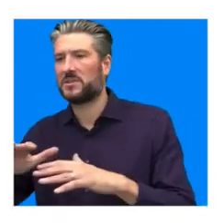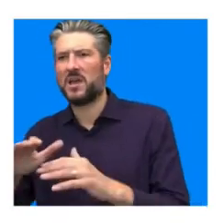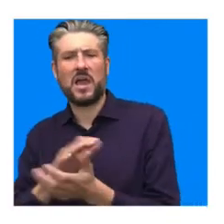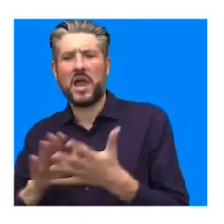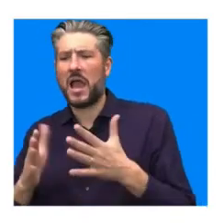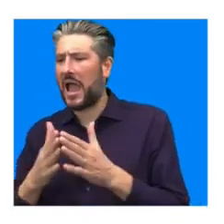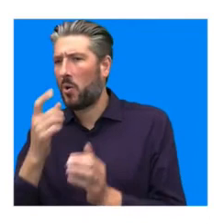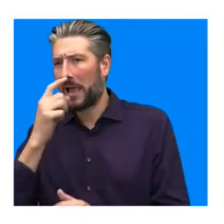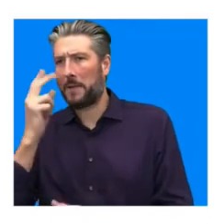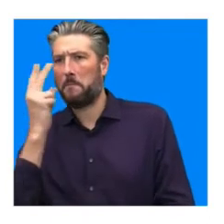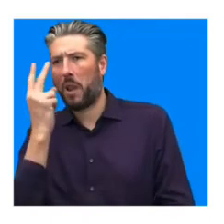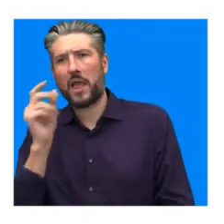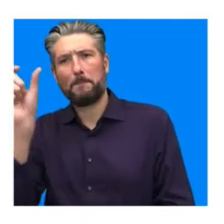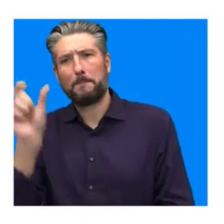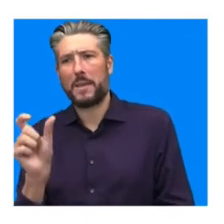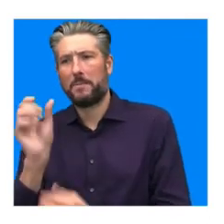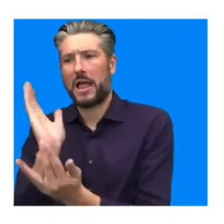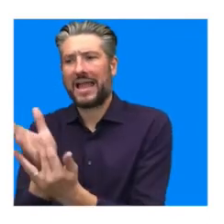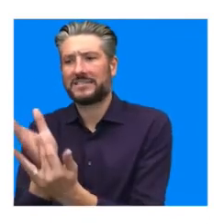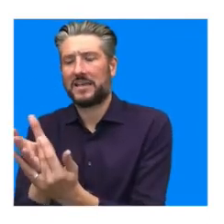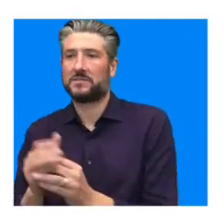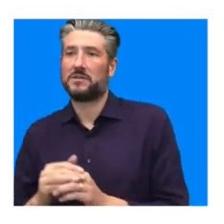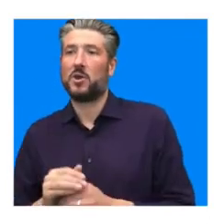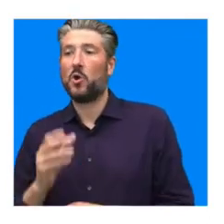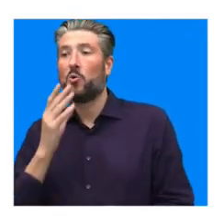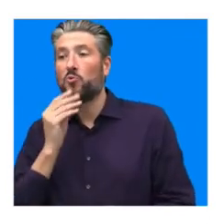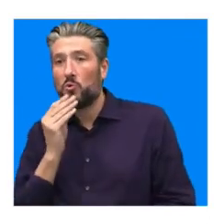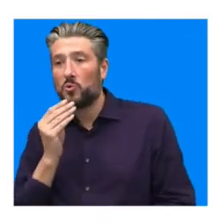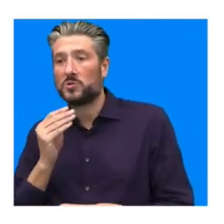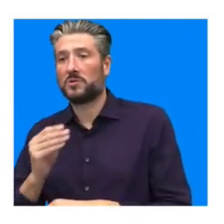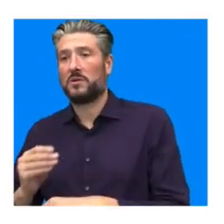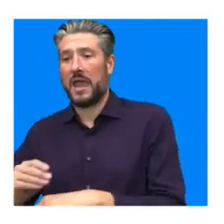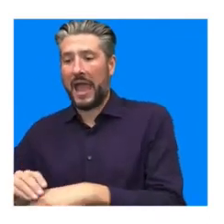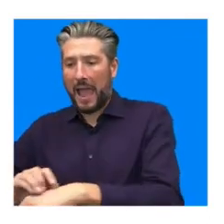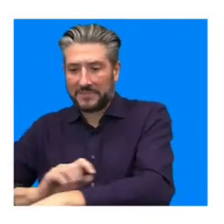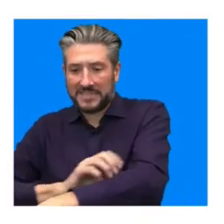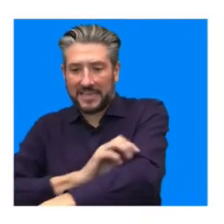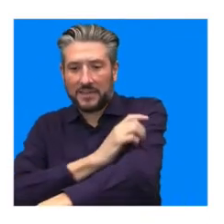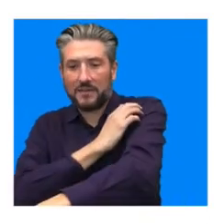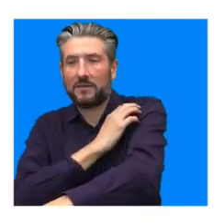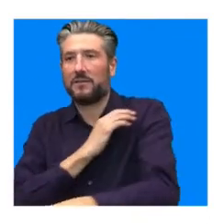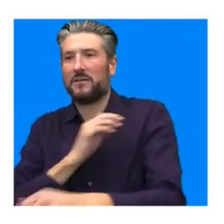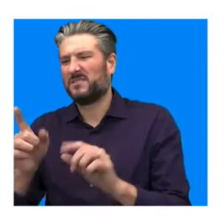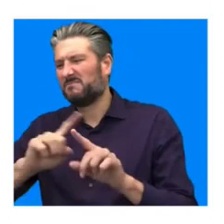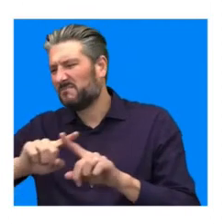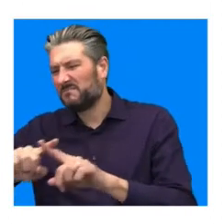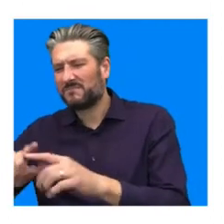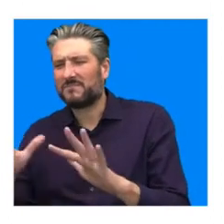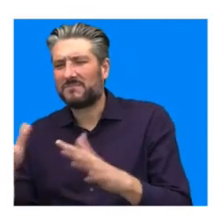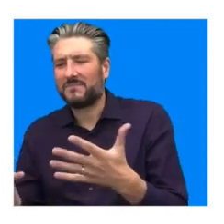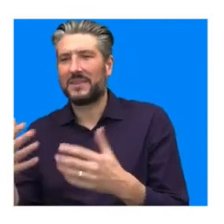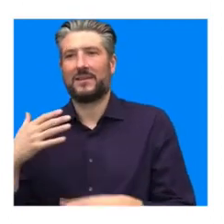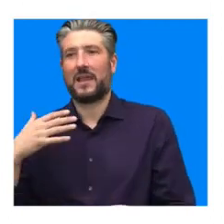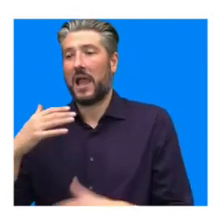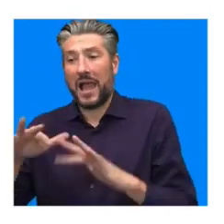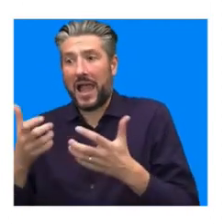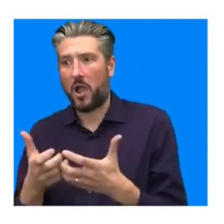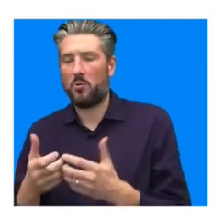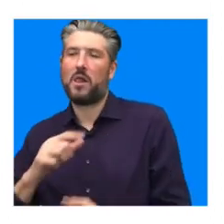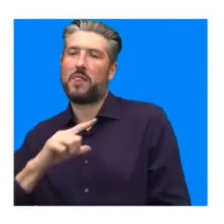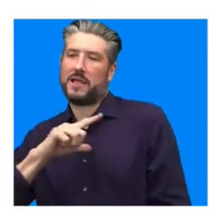and description and beacons? And the challenge was fascinating. That's one of the reasons I think people came together. It's